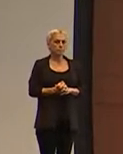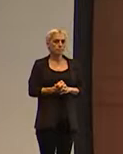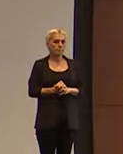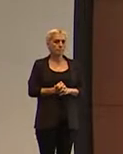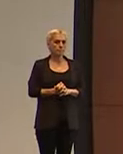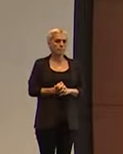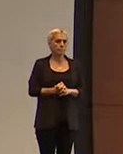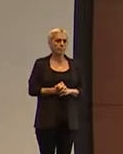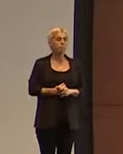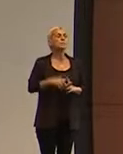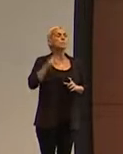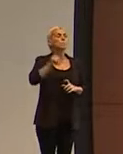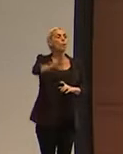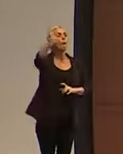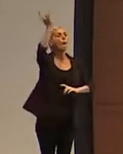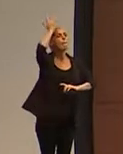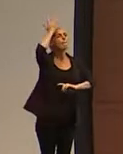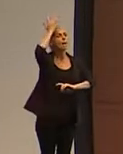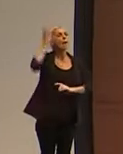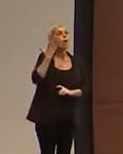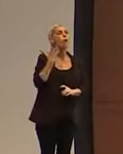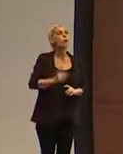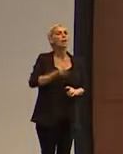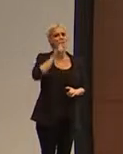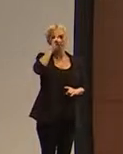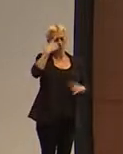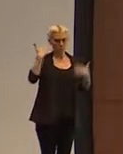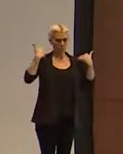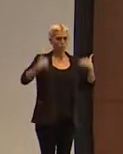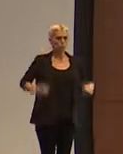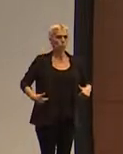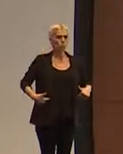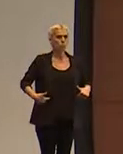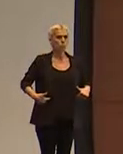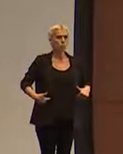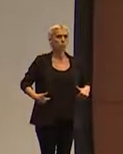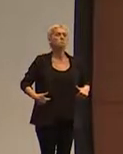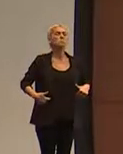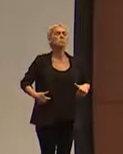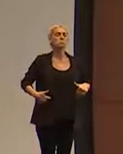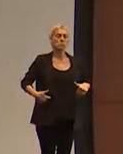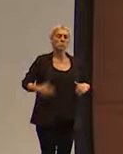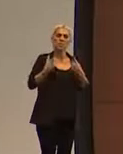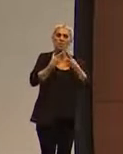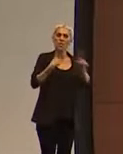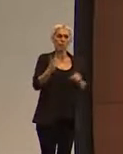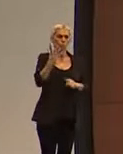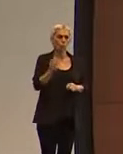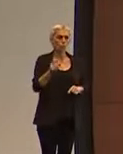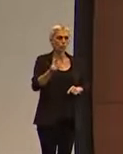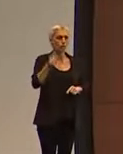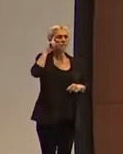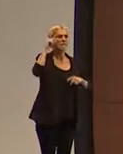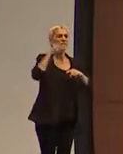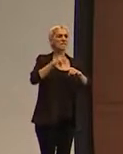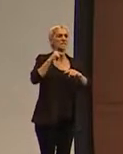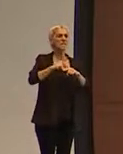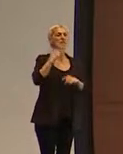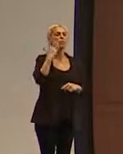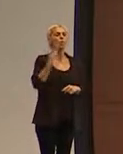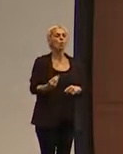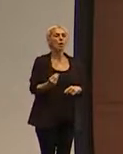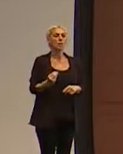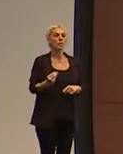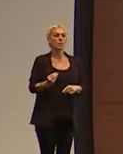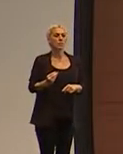so this structure that we call brain is not just an organ that provides homeostasis in the body it